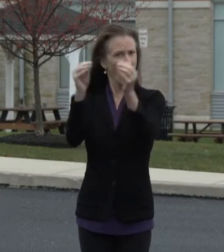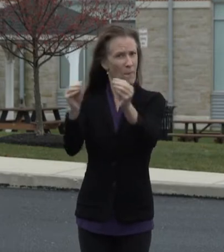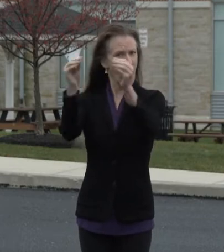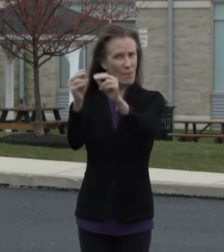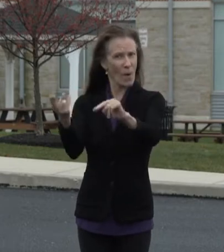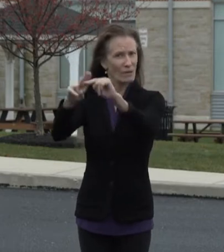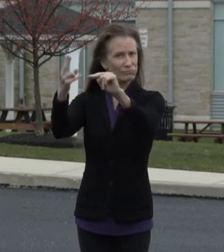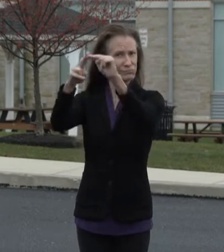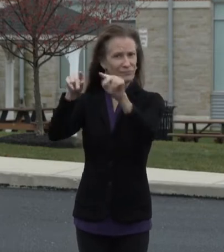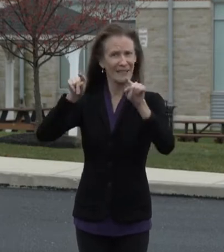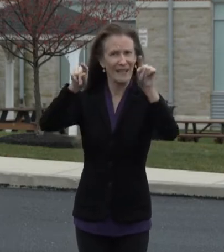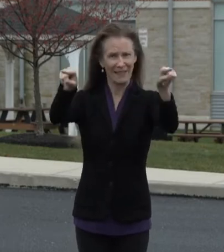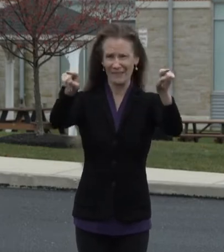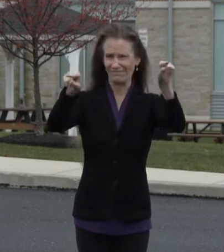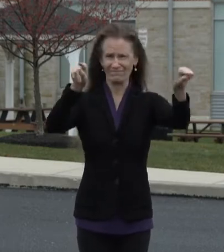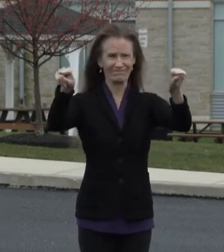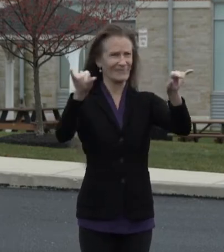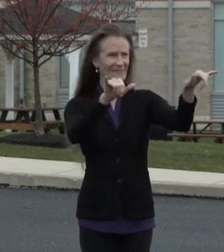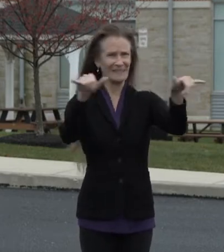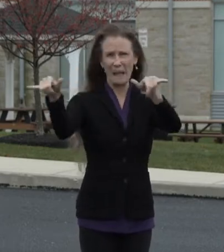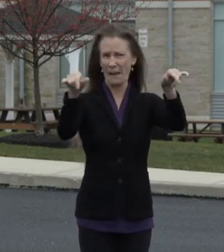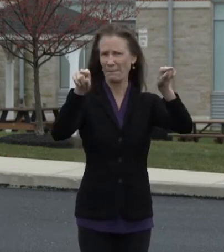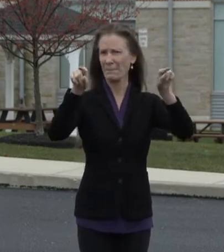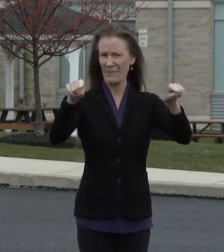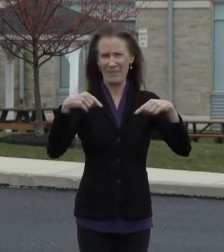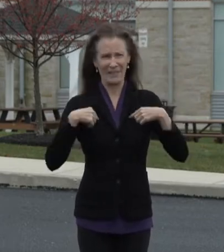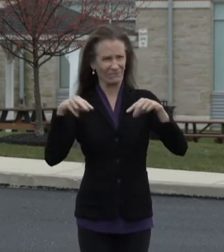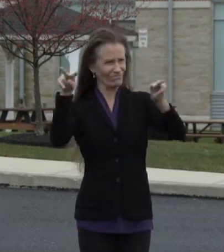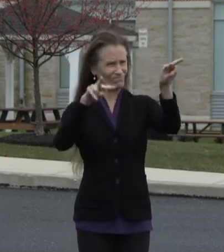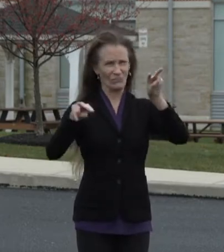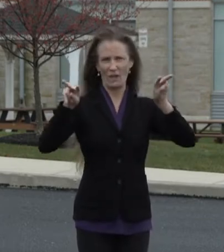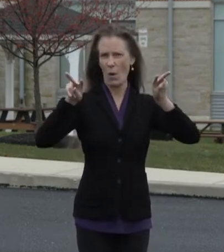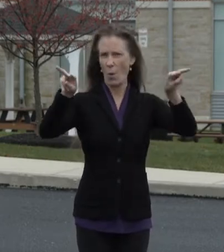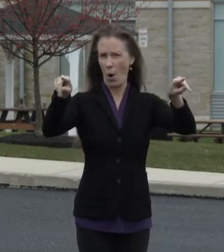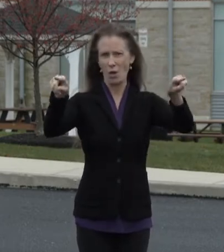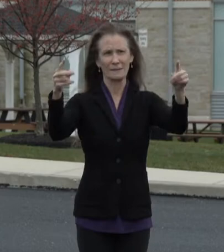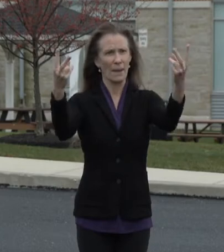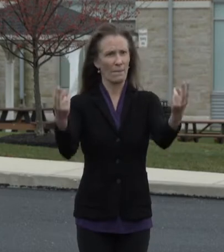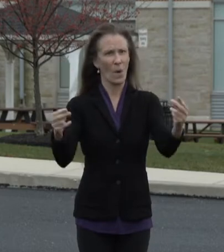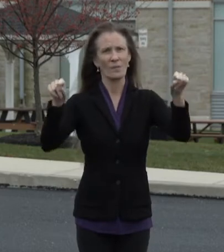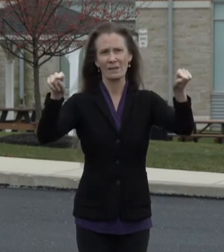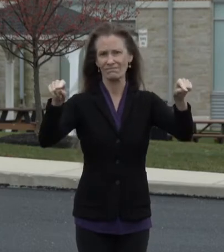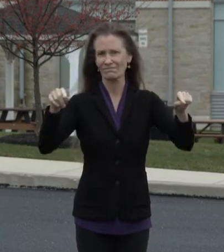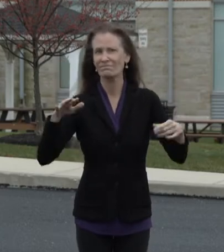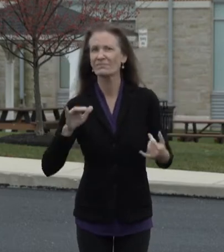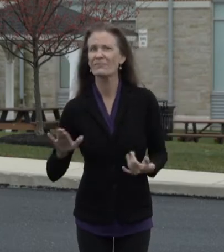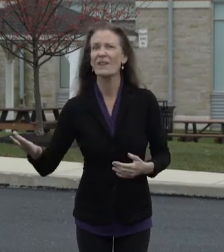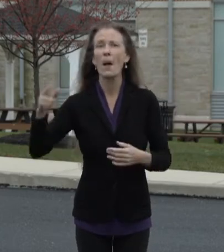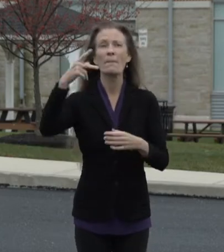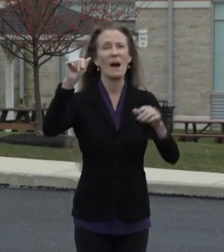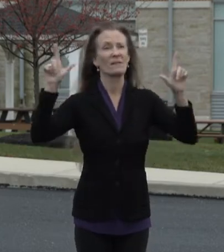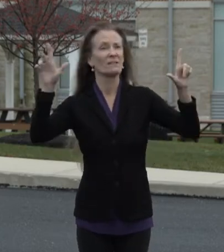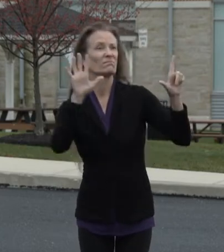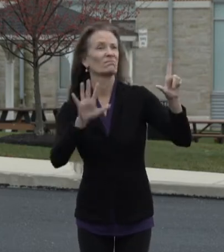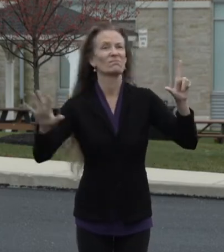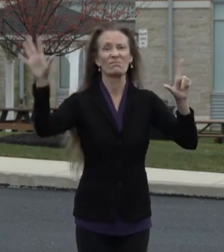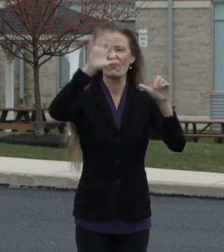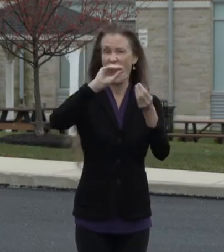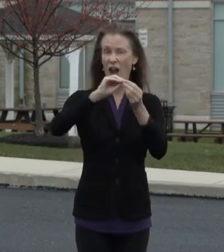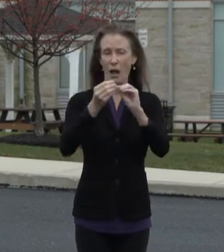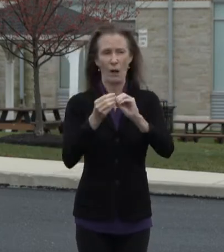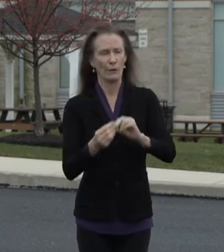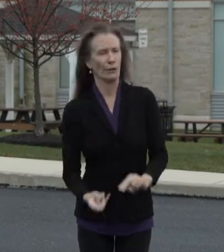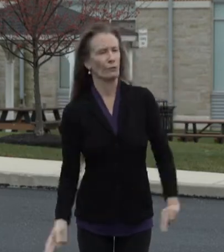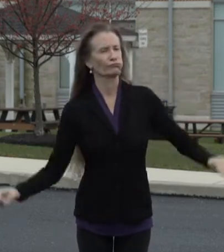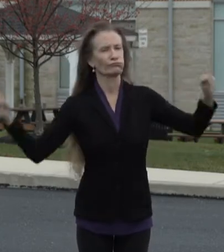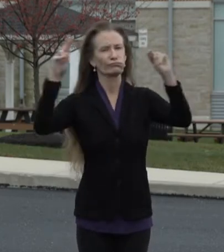located. So as we see case counts rising in all areas of Pennsylvania, it does lead to more cases in